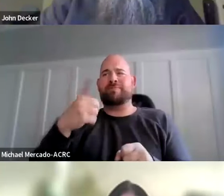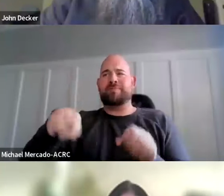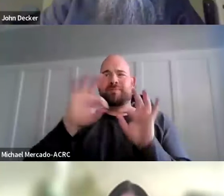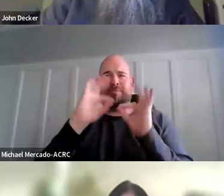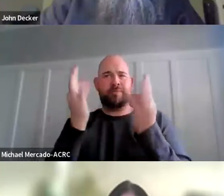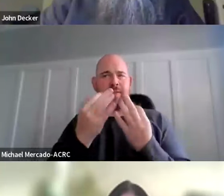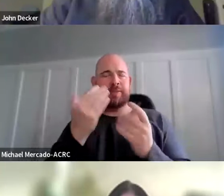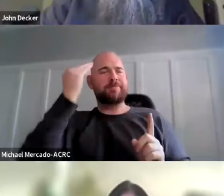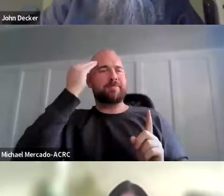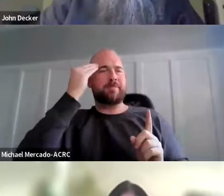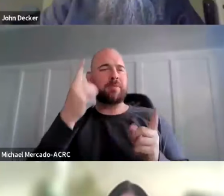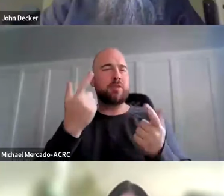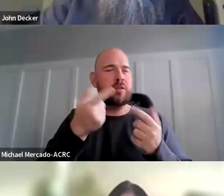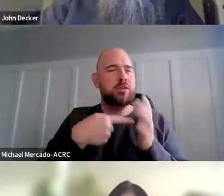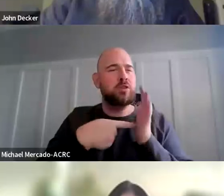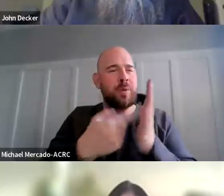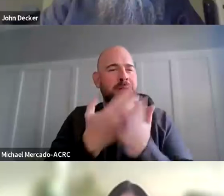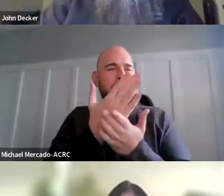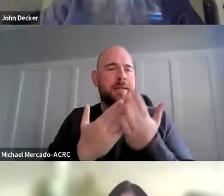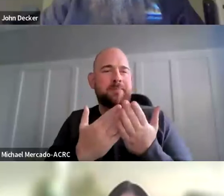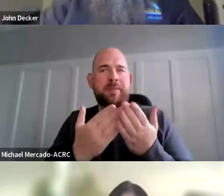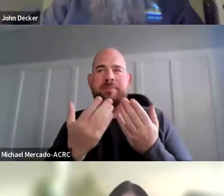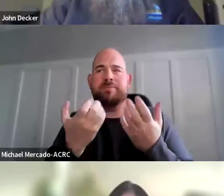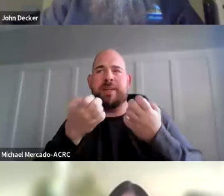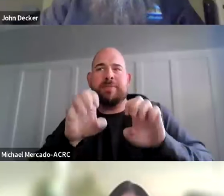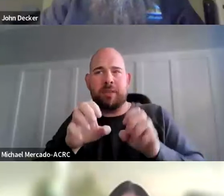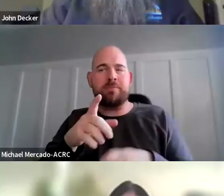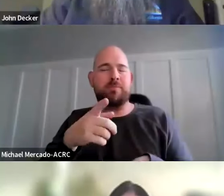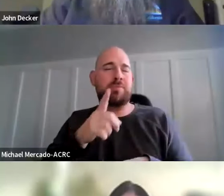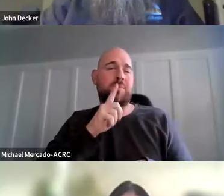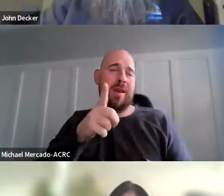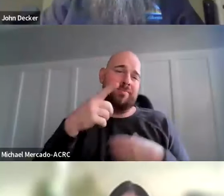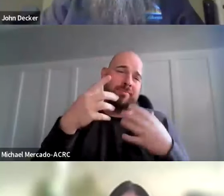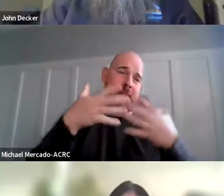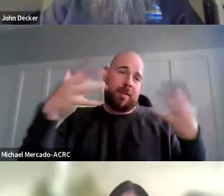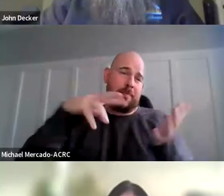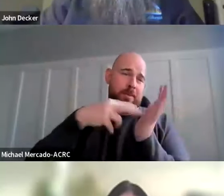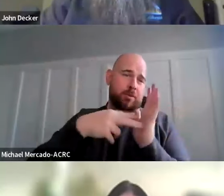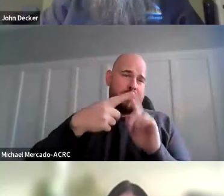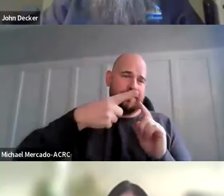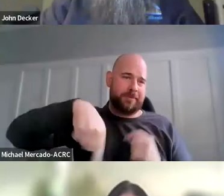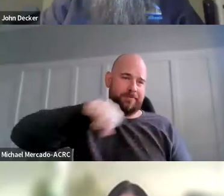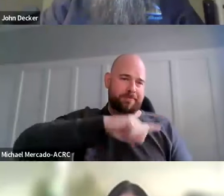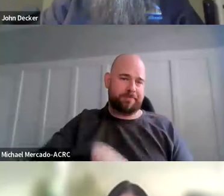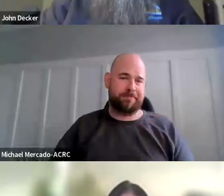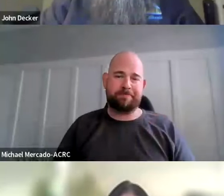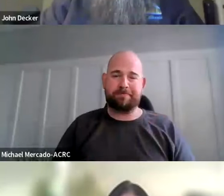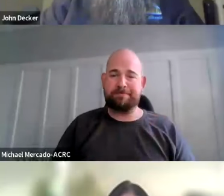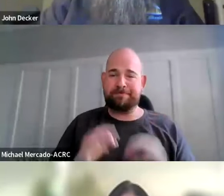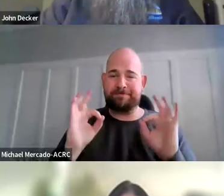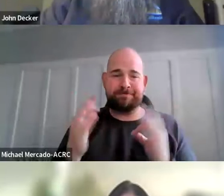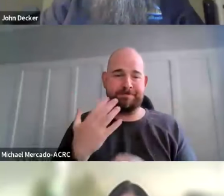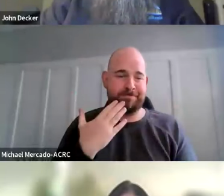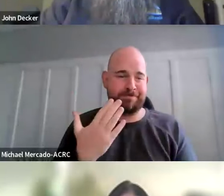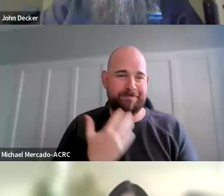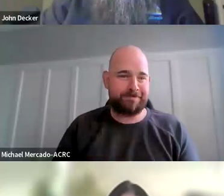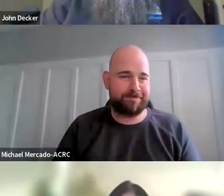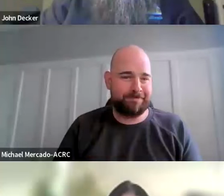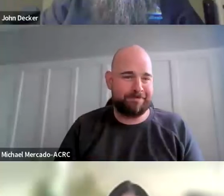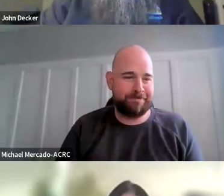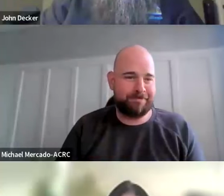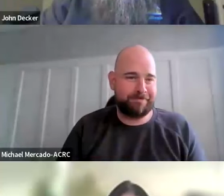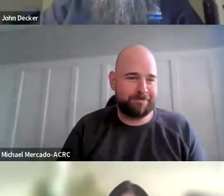hearing persons to fix the communication issues. It does require some effort, but it does require effort